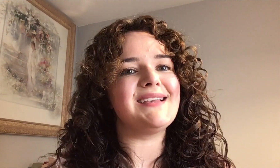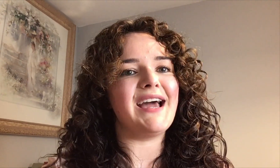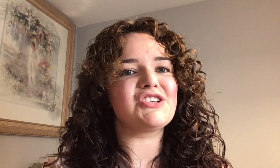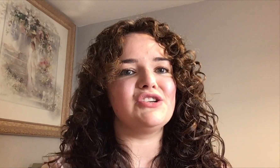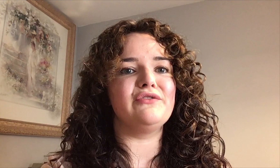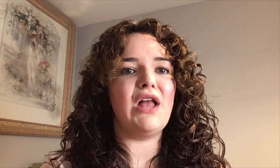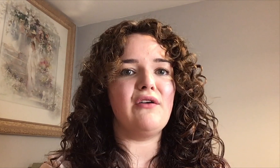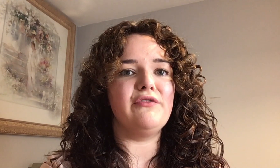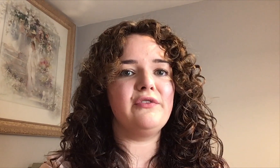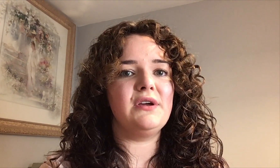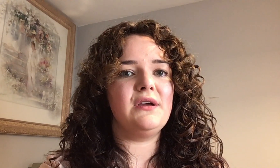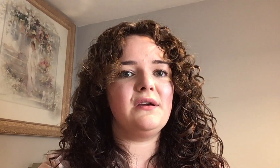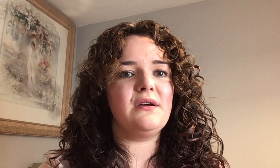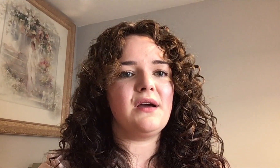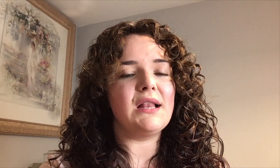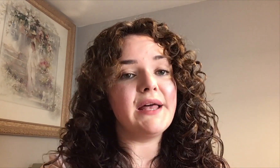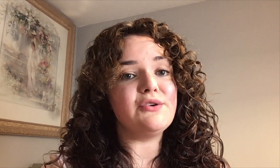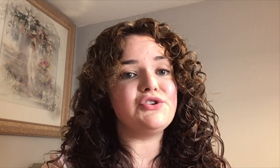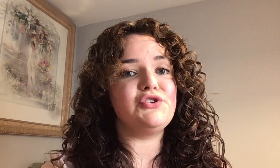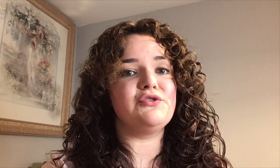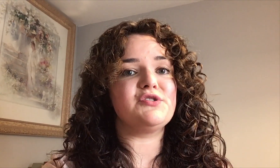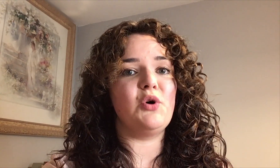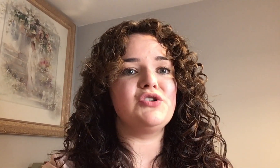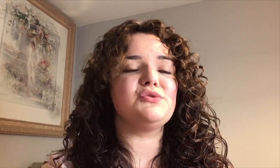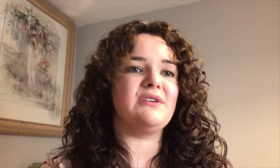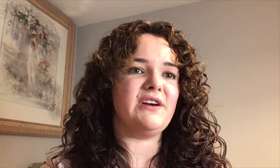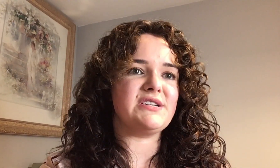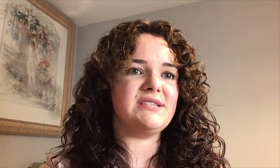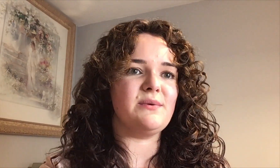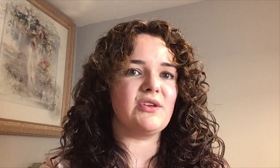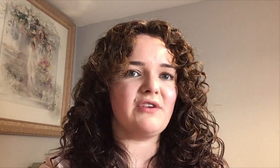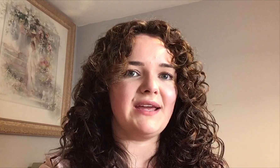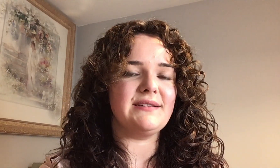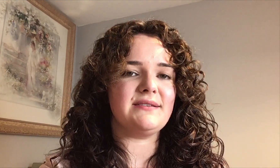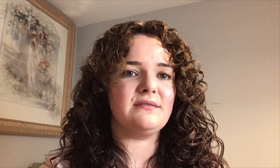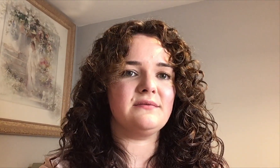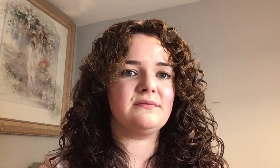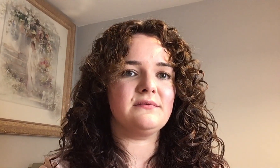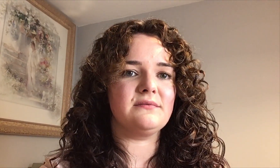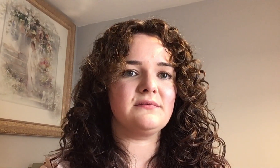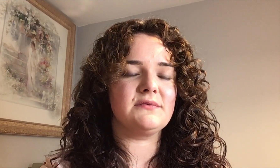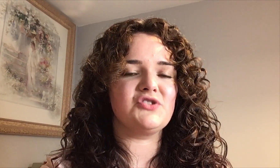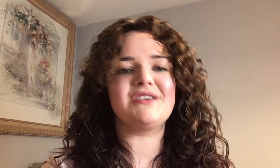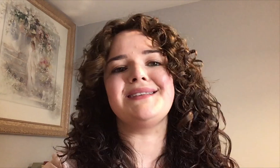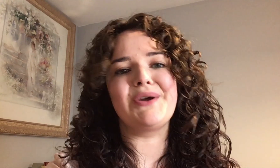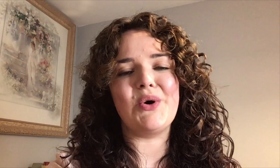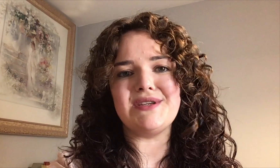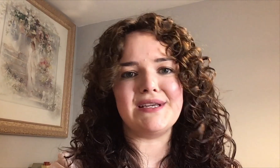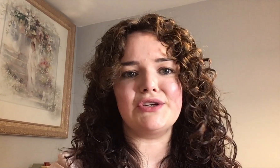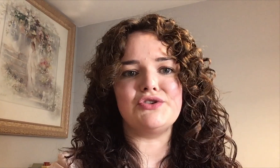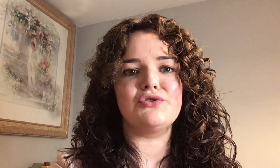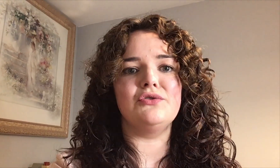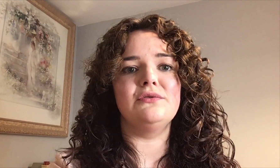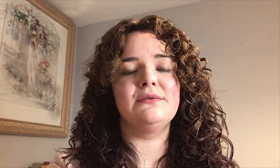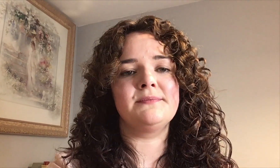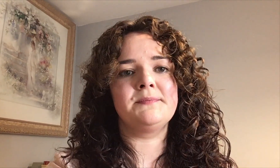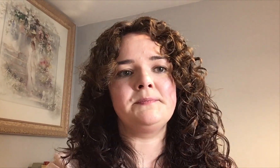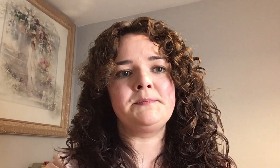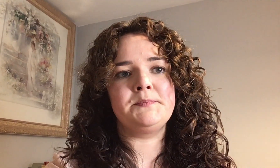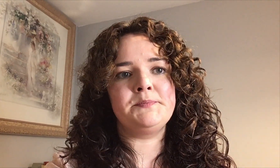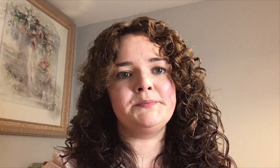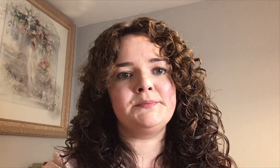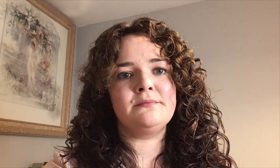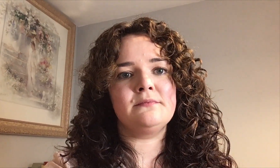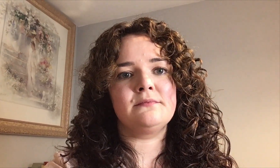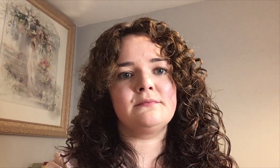Faith as an action of love allows you to respond to adversity with grace, trusting God is in control.